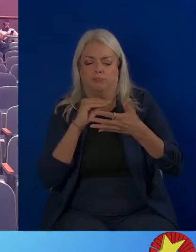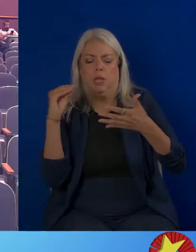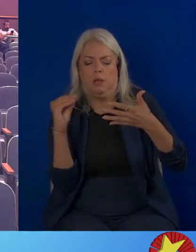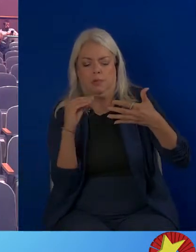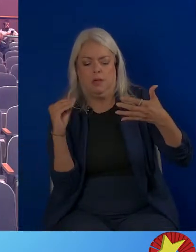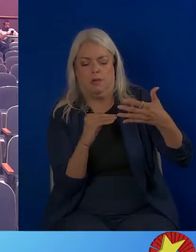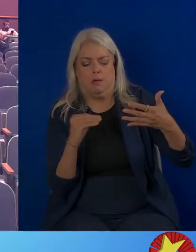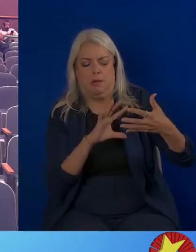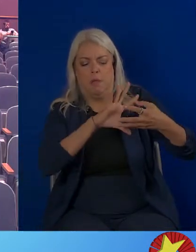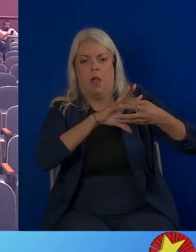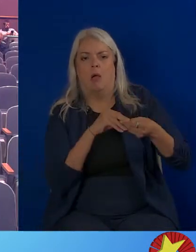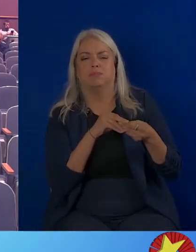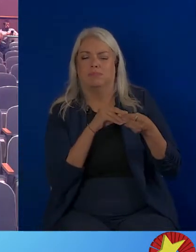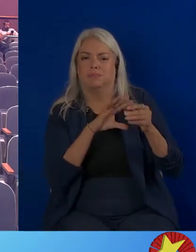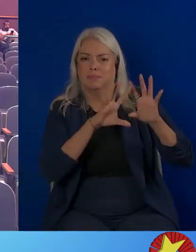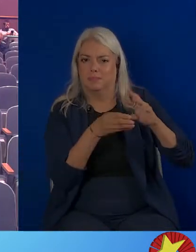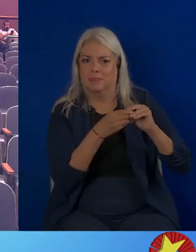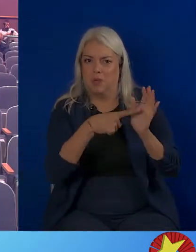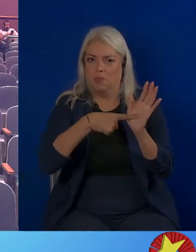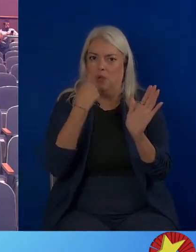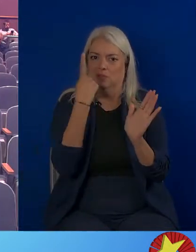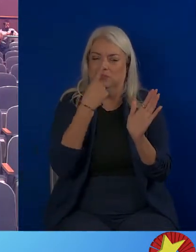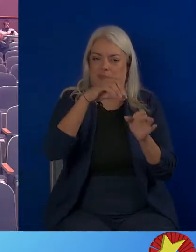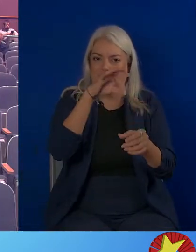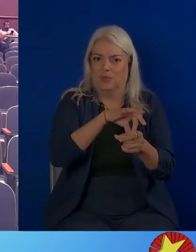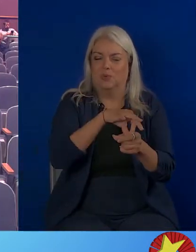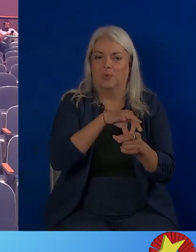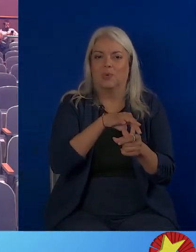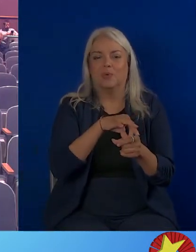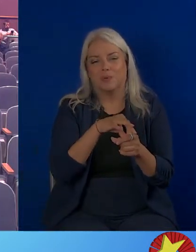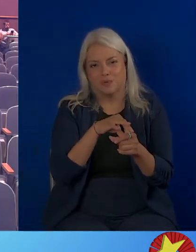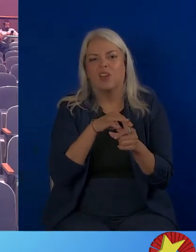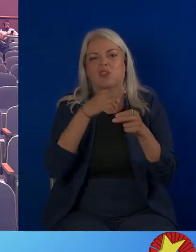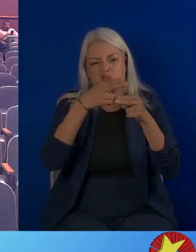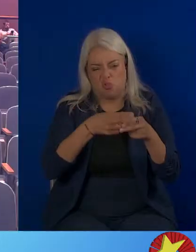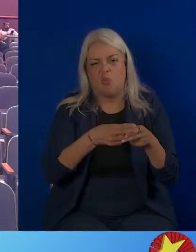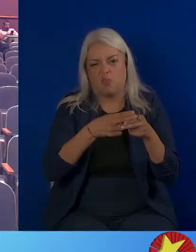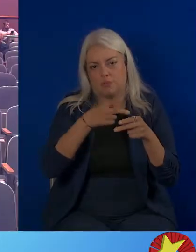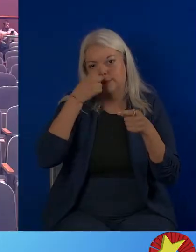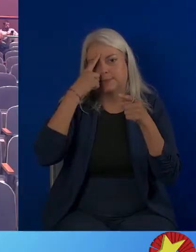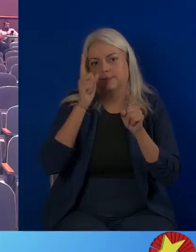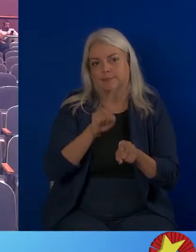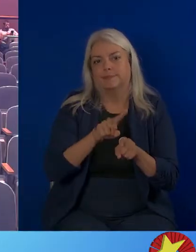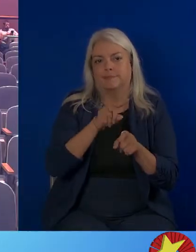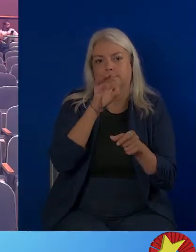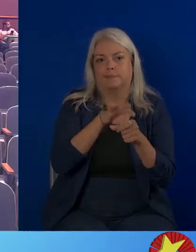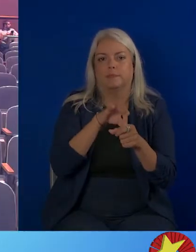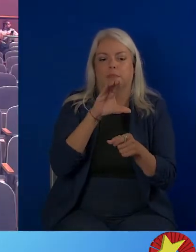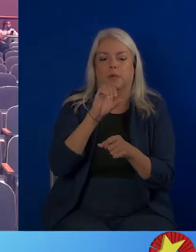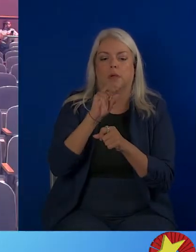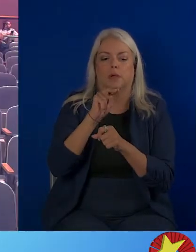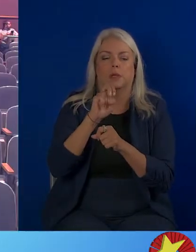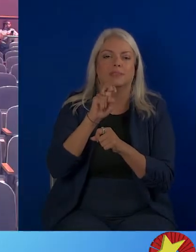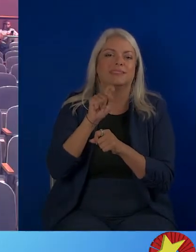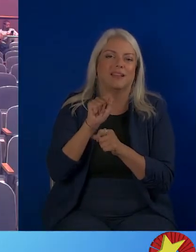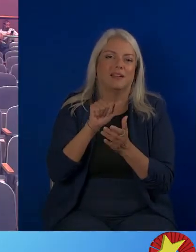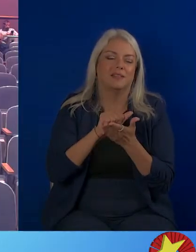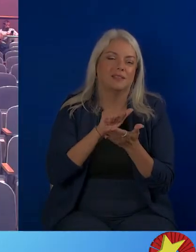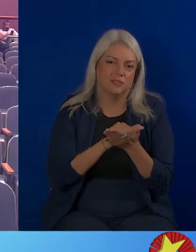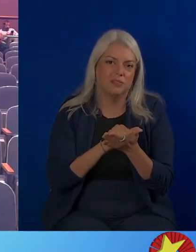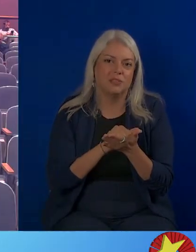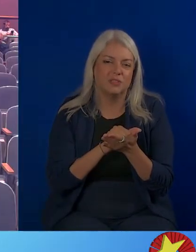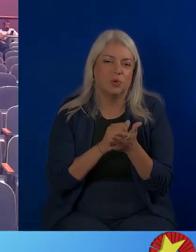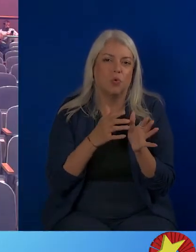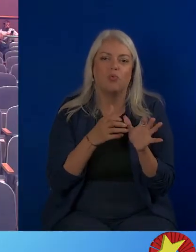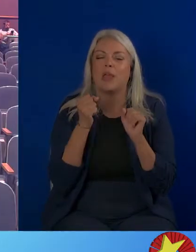lump bucket, if you will, called the consent agenda, so that they can be